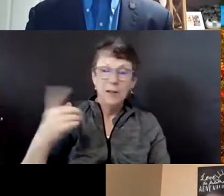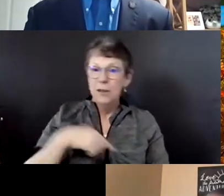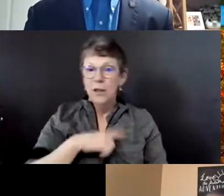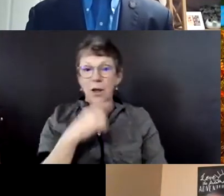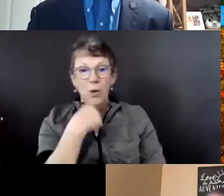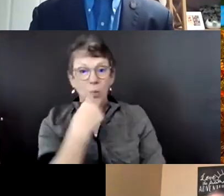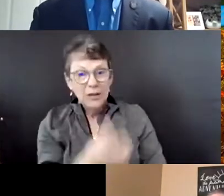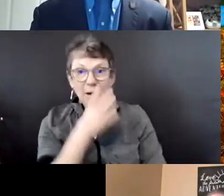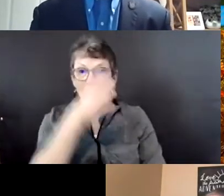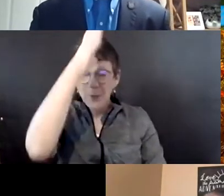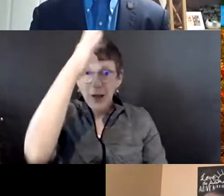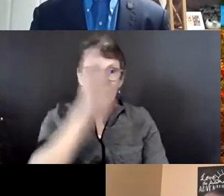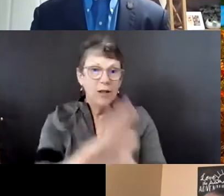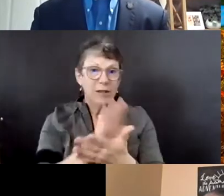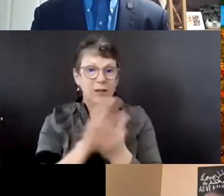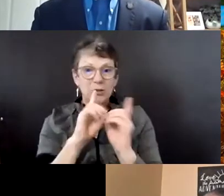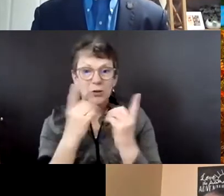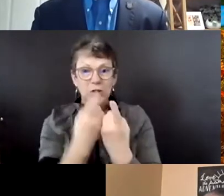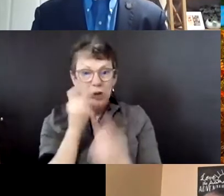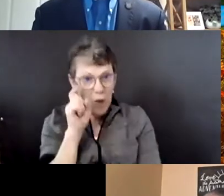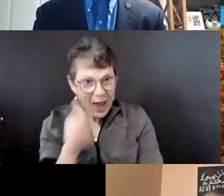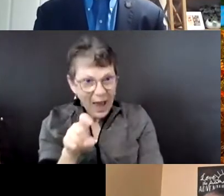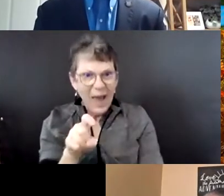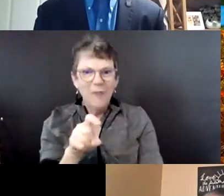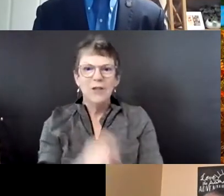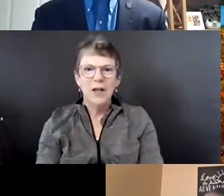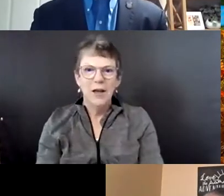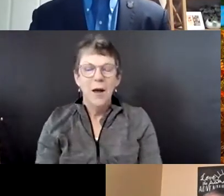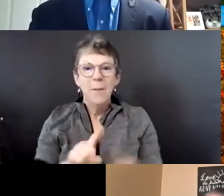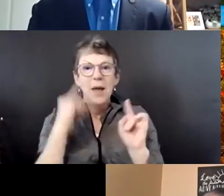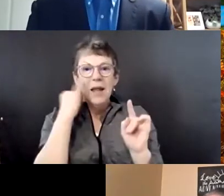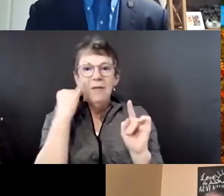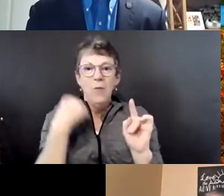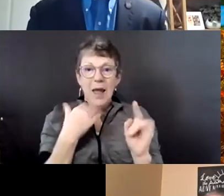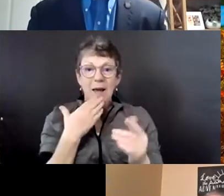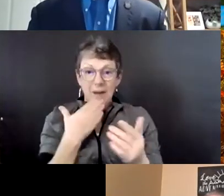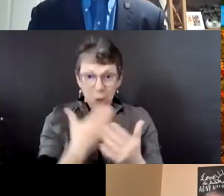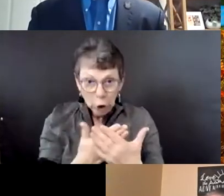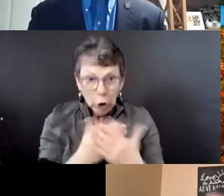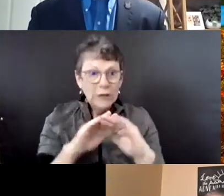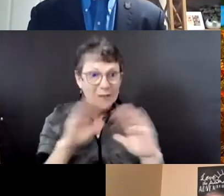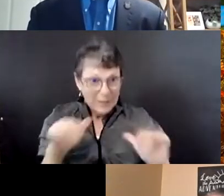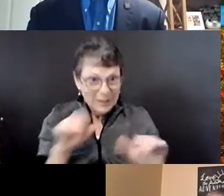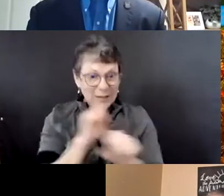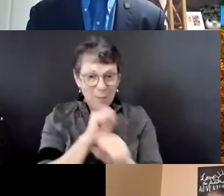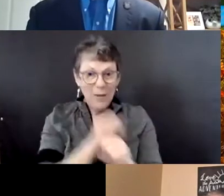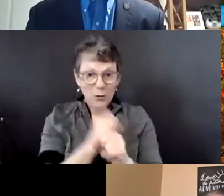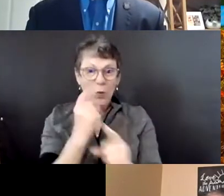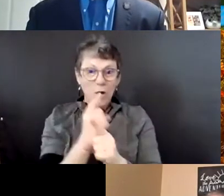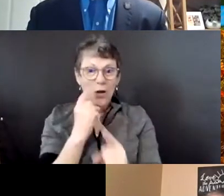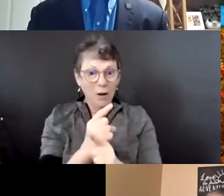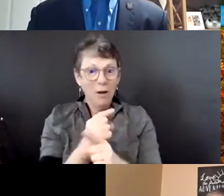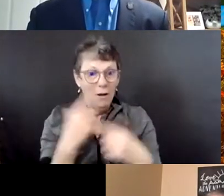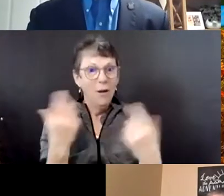on. Yeah, and you understand that, but if we had a good working system where you could apply when you're closer to needing